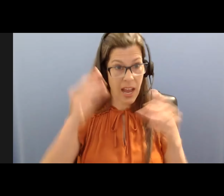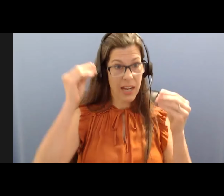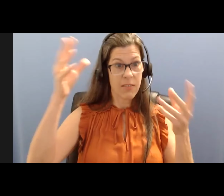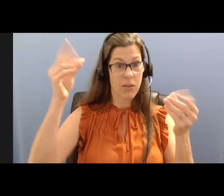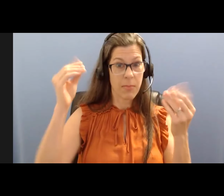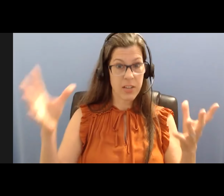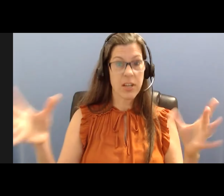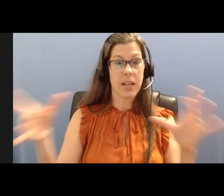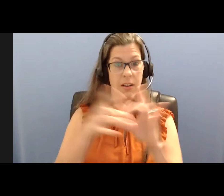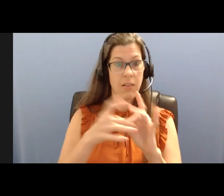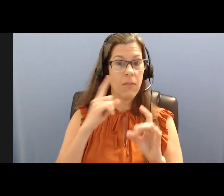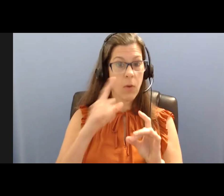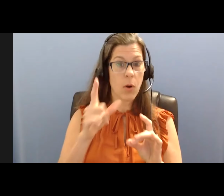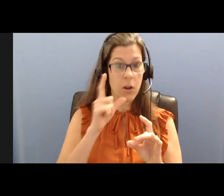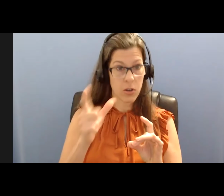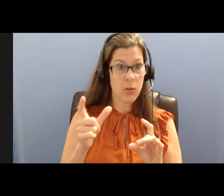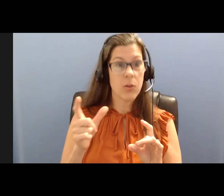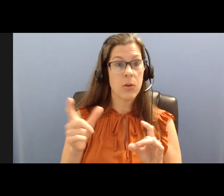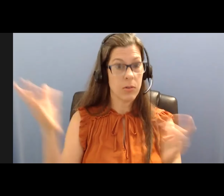today.